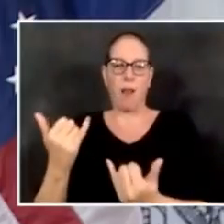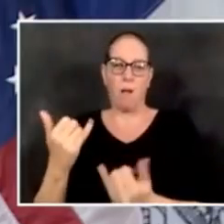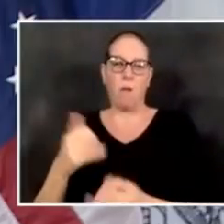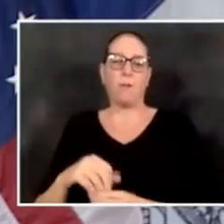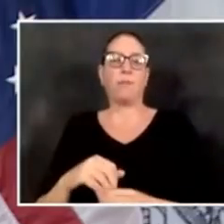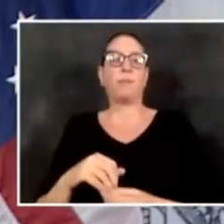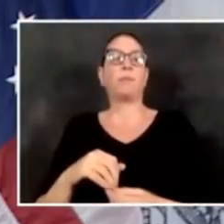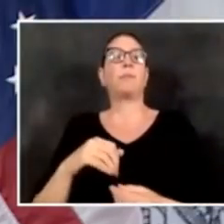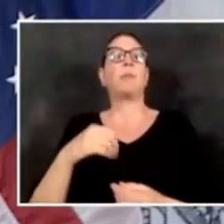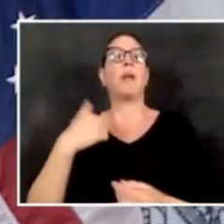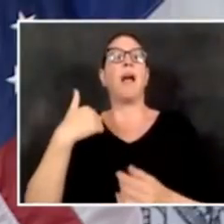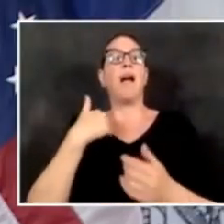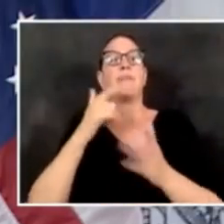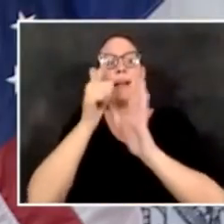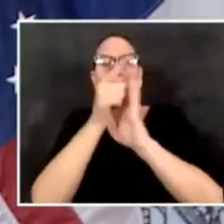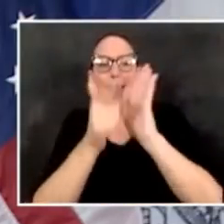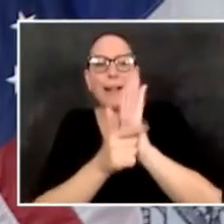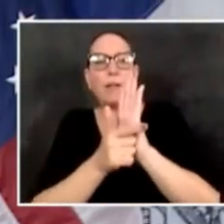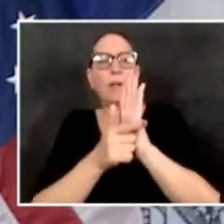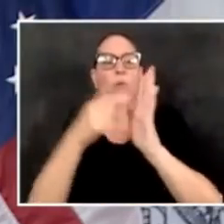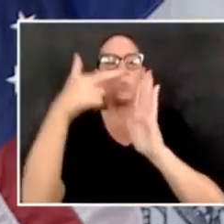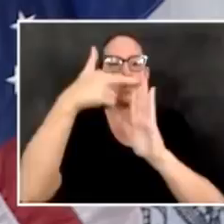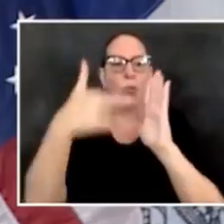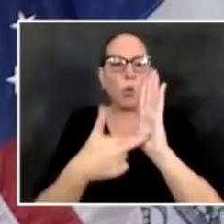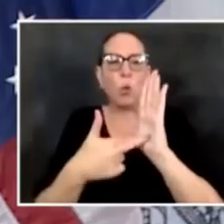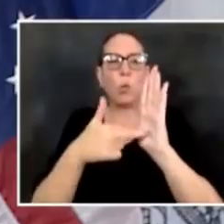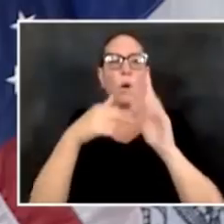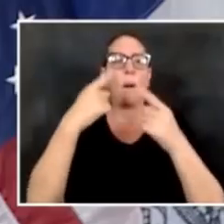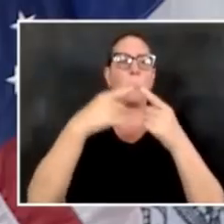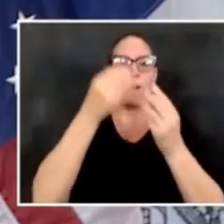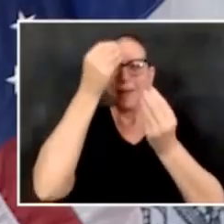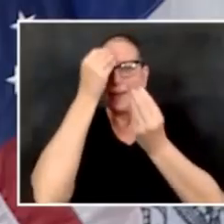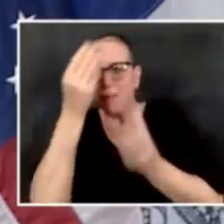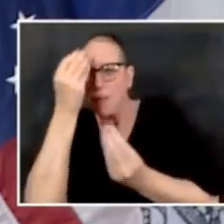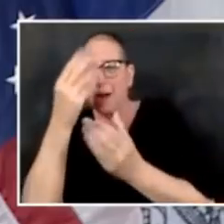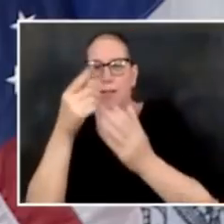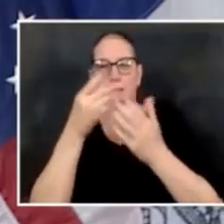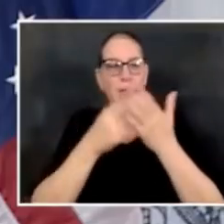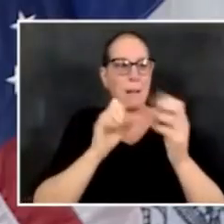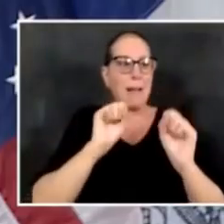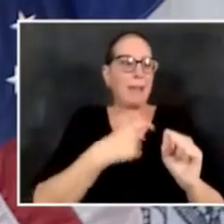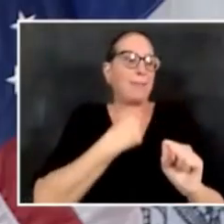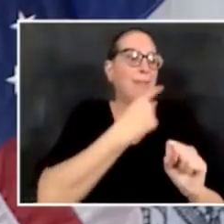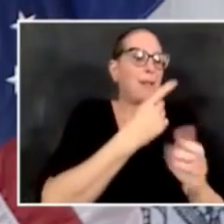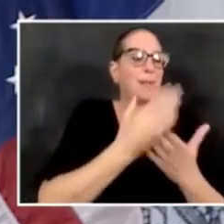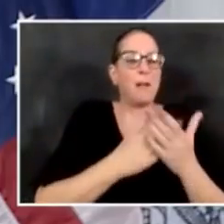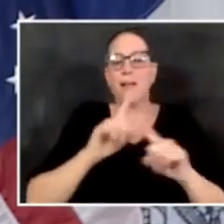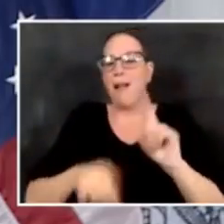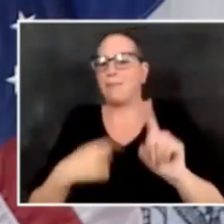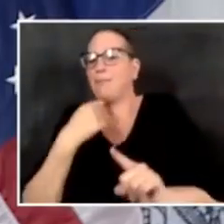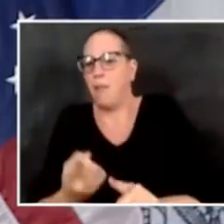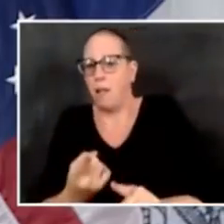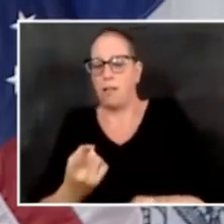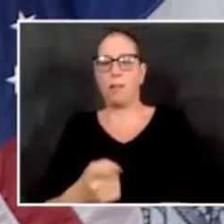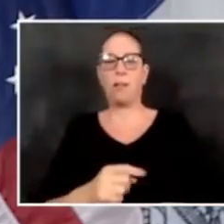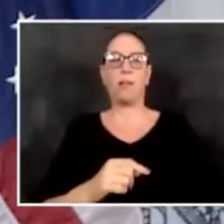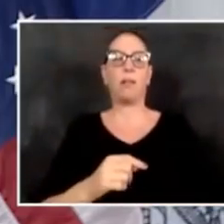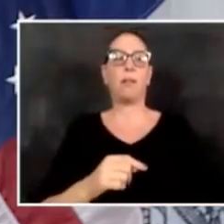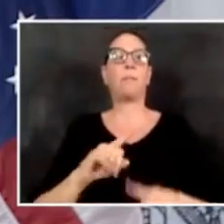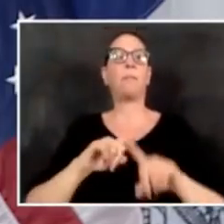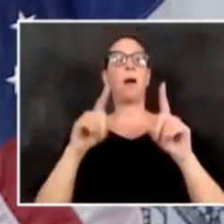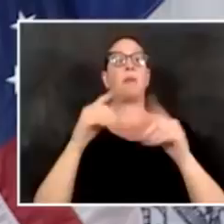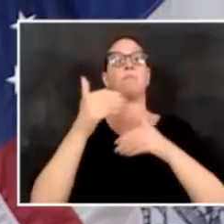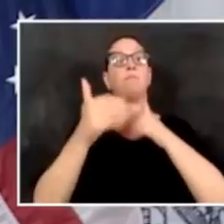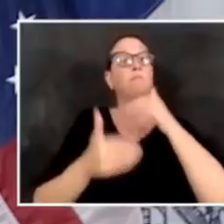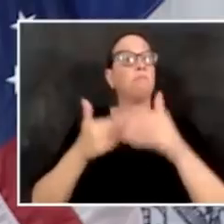the reporters that are on the call listening, I would absolutely anticipate that information being released.